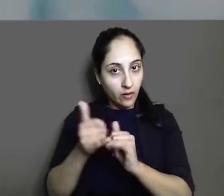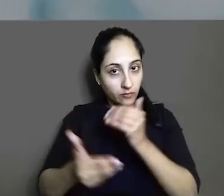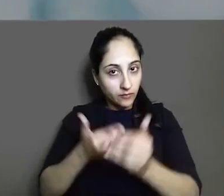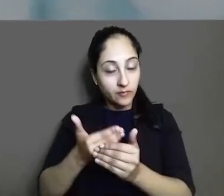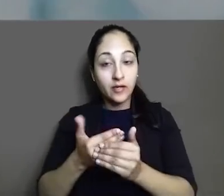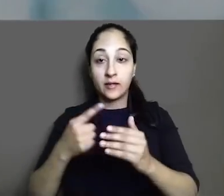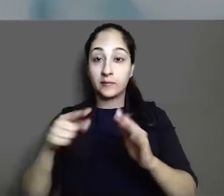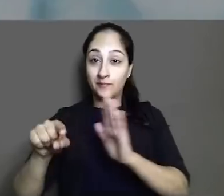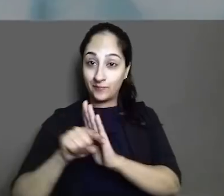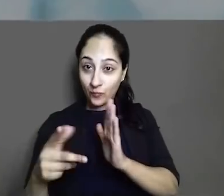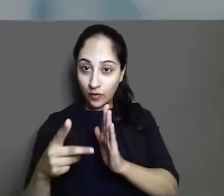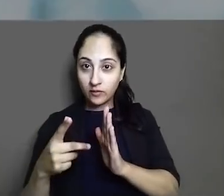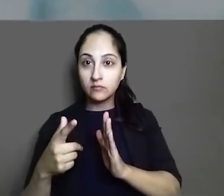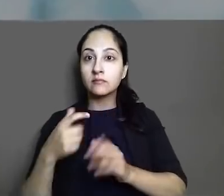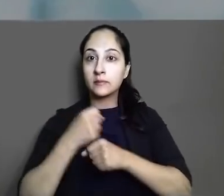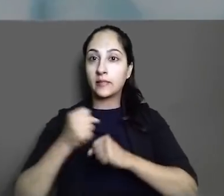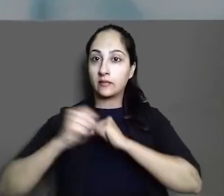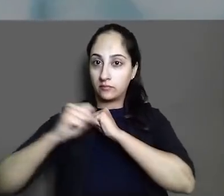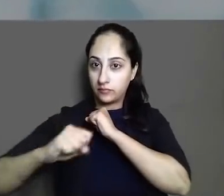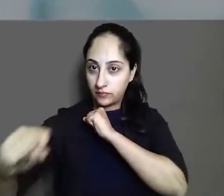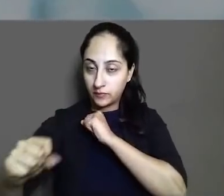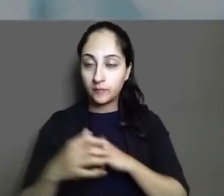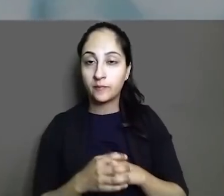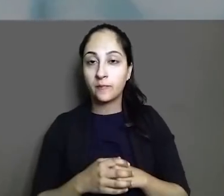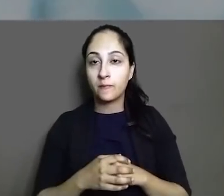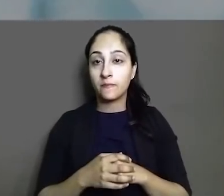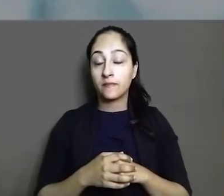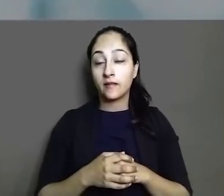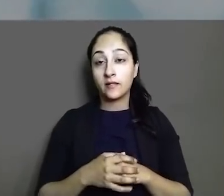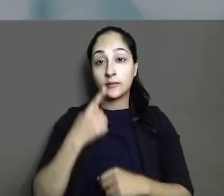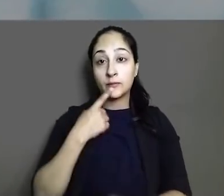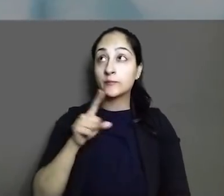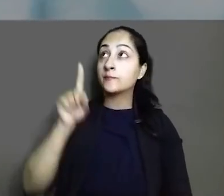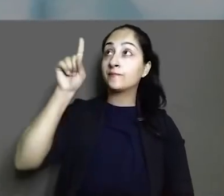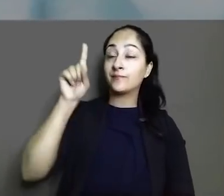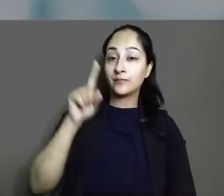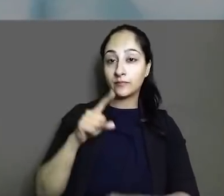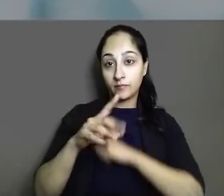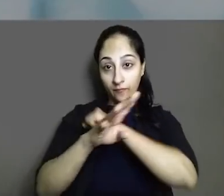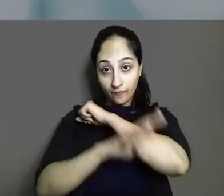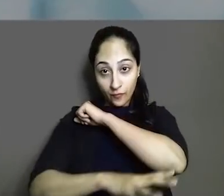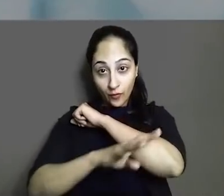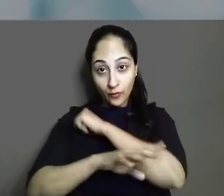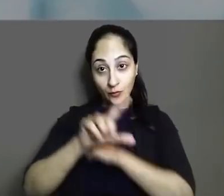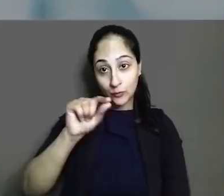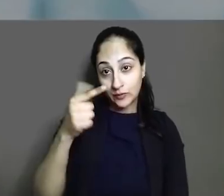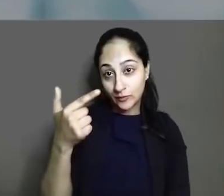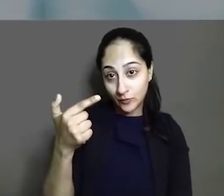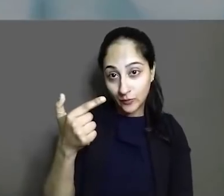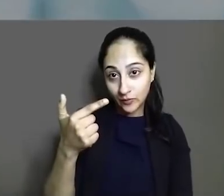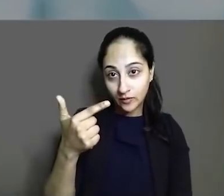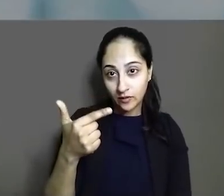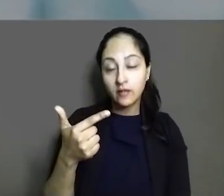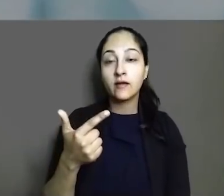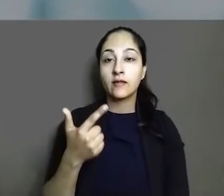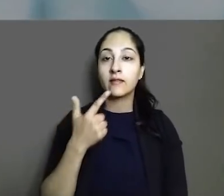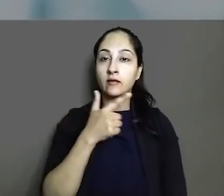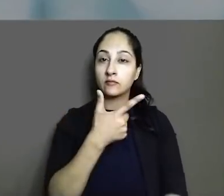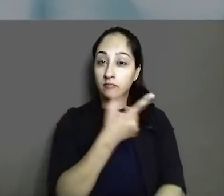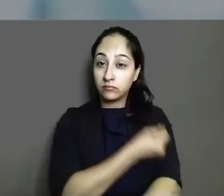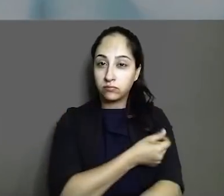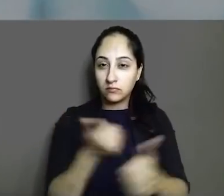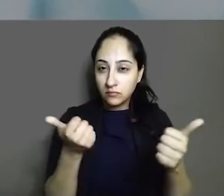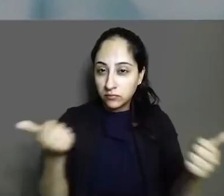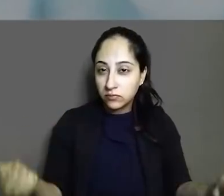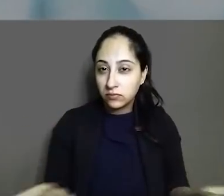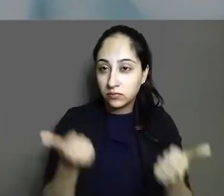really complex and fascinating stuff, and it's even more so when you think of how quickly it was done. And we asked the question, when can we get